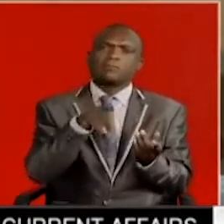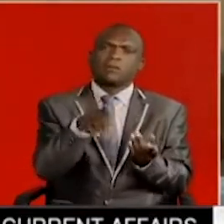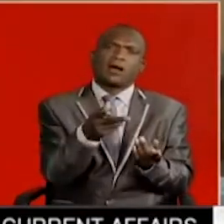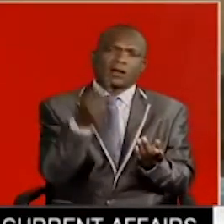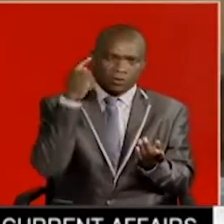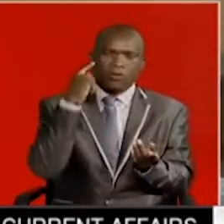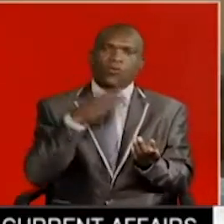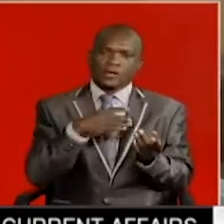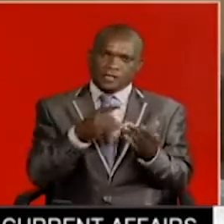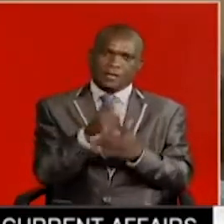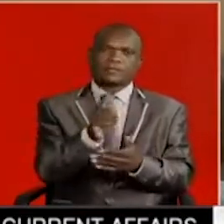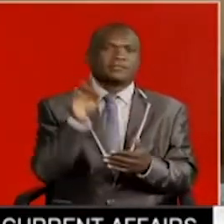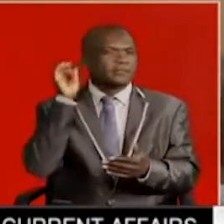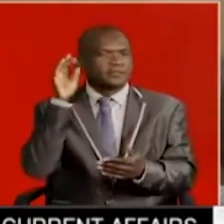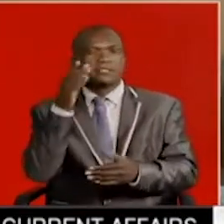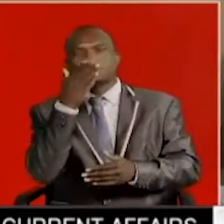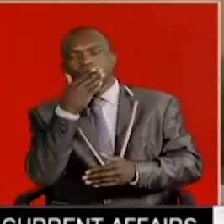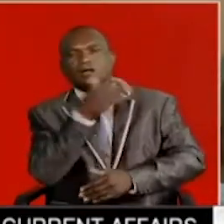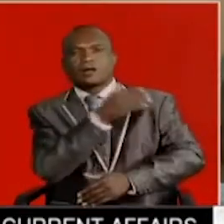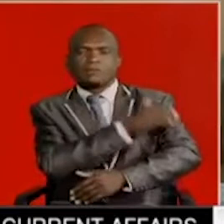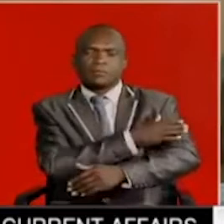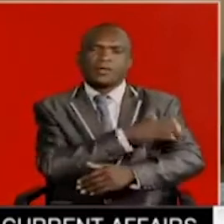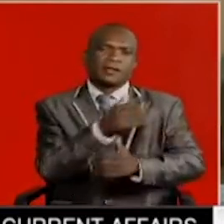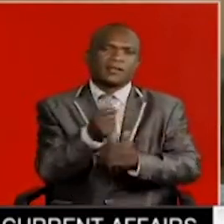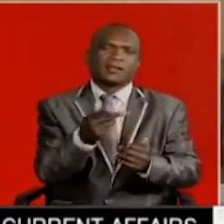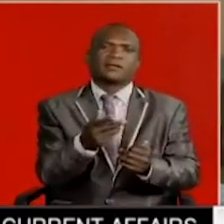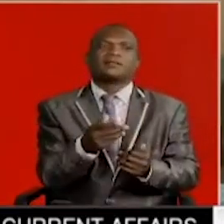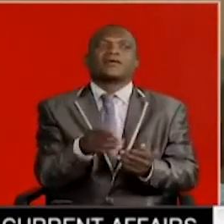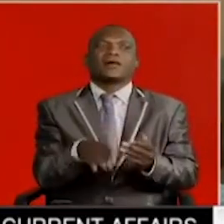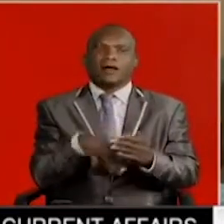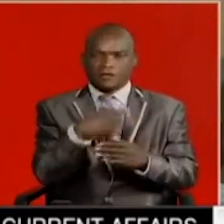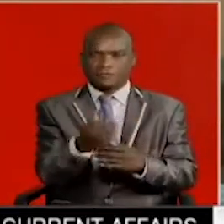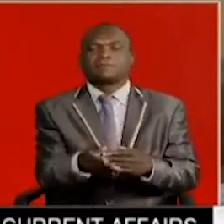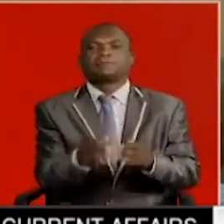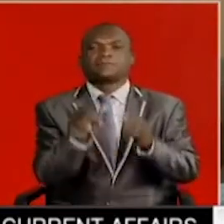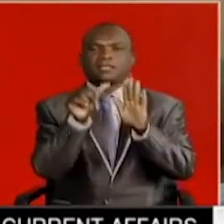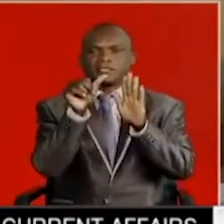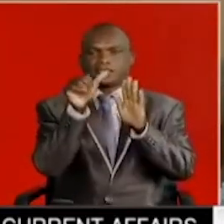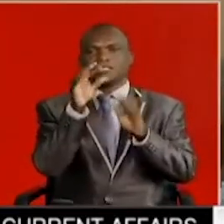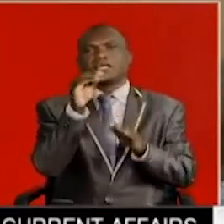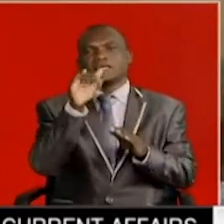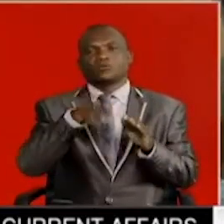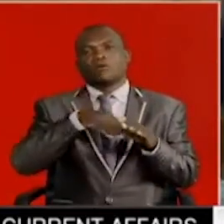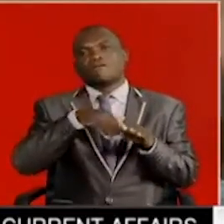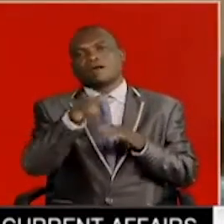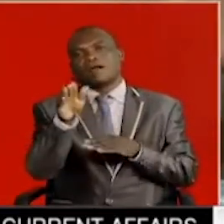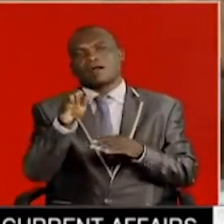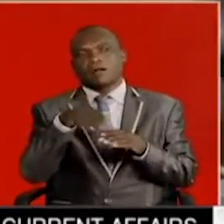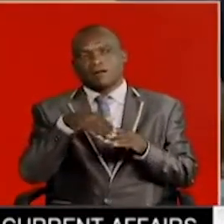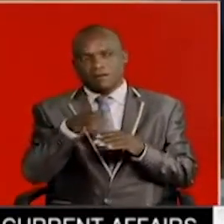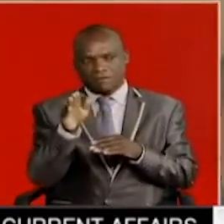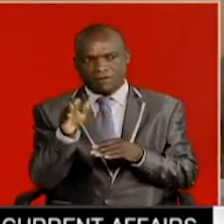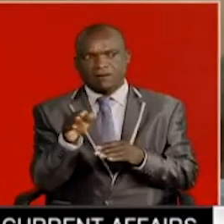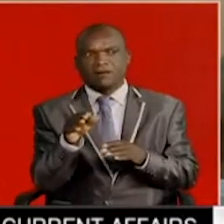Elder population, 60 and above. And so, I